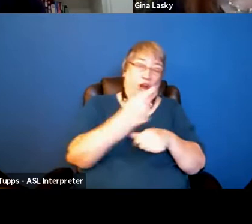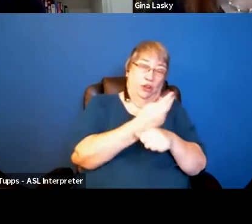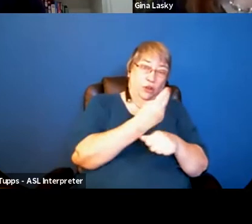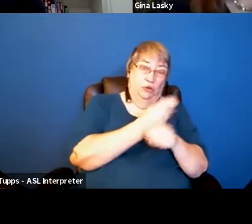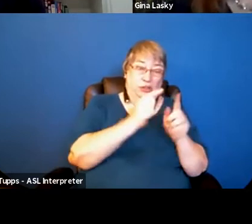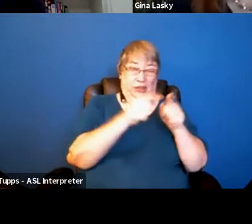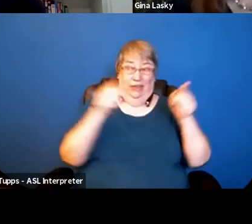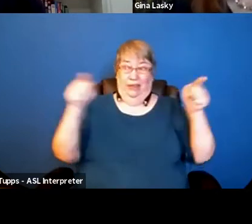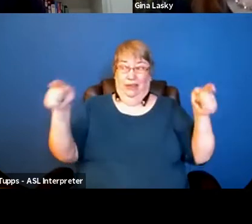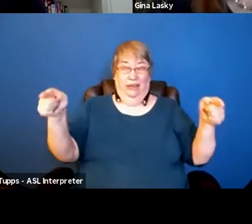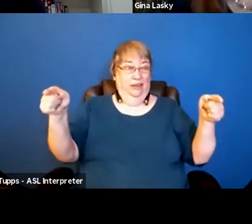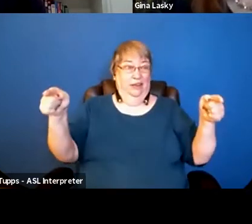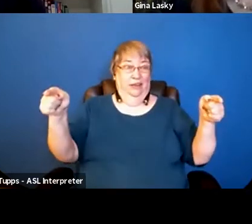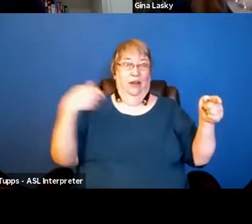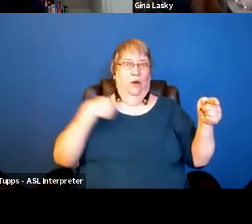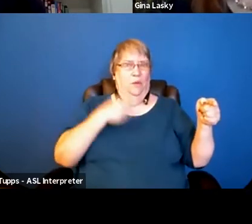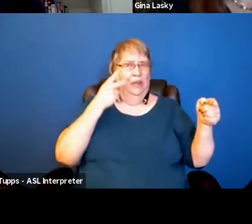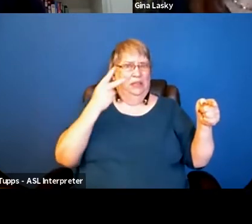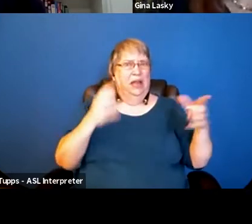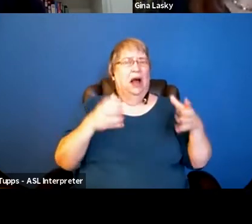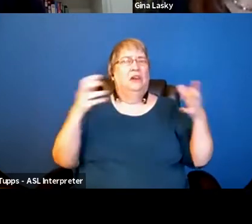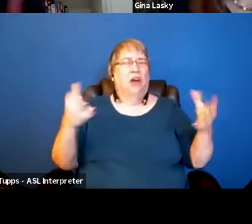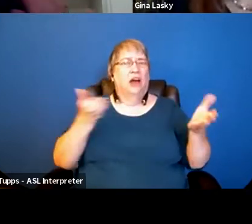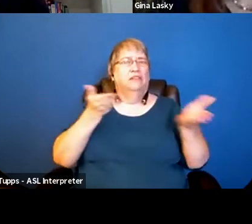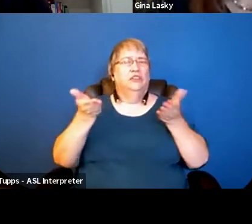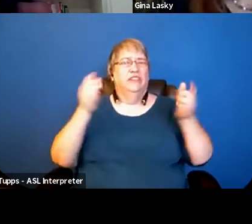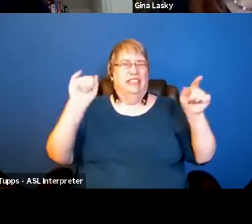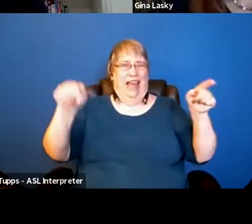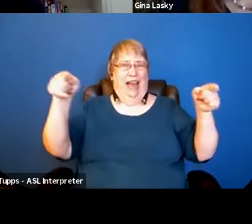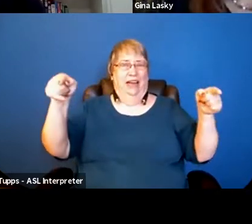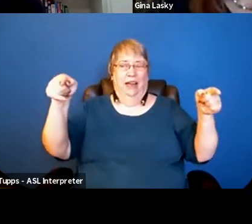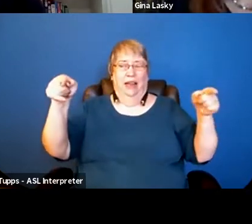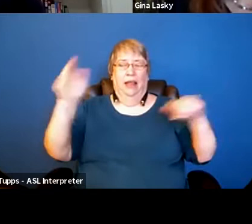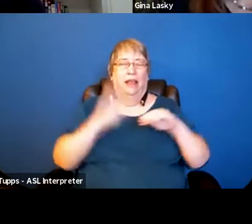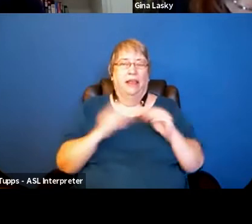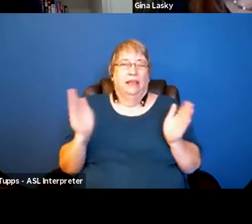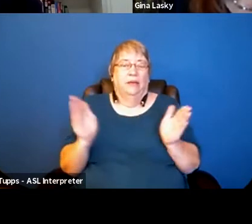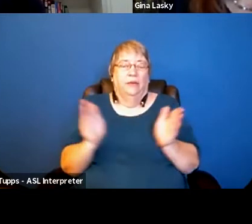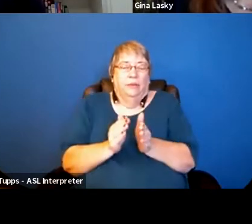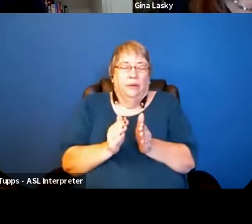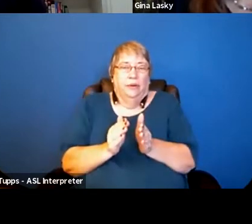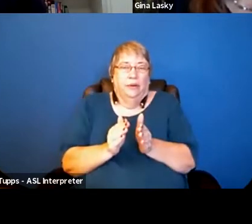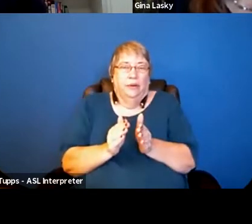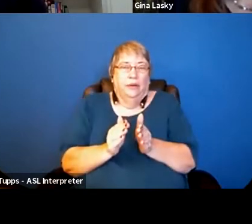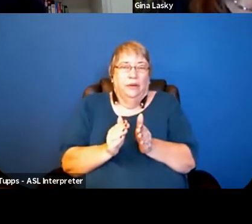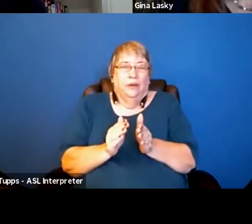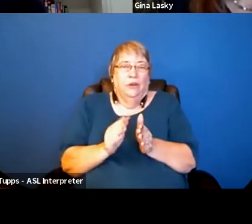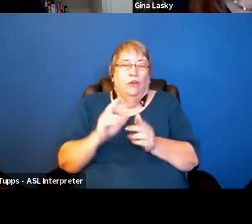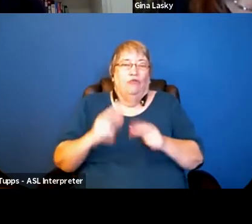fairly robust offering of services compared to, say, the residential or recovery services on the lower end